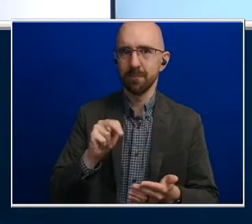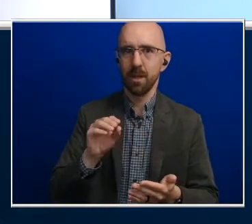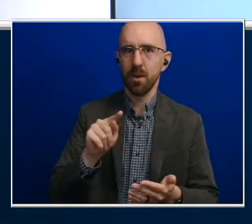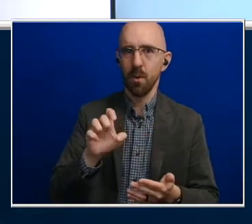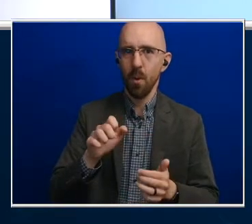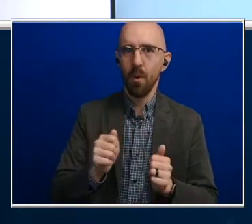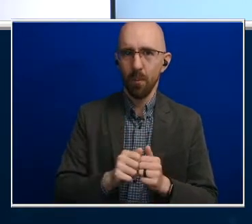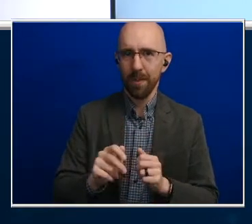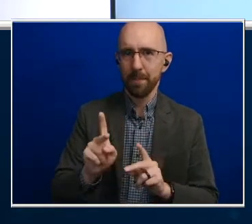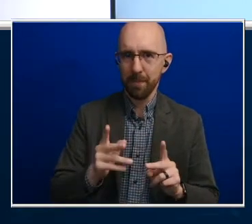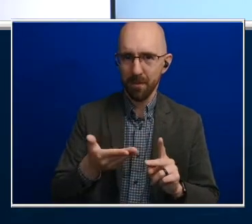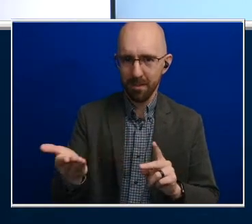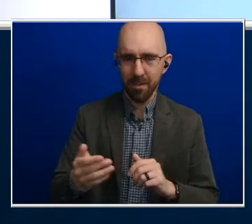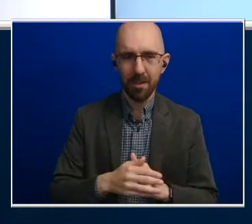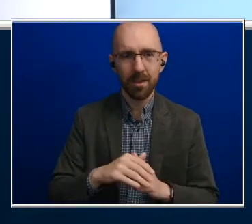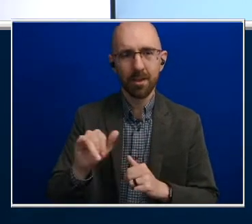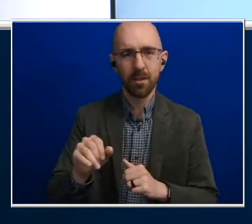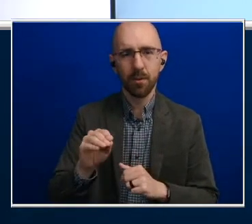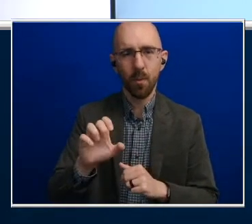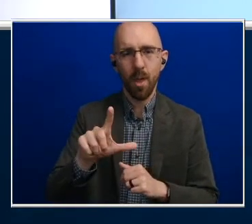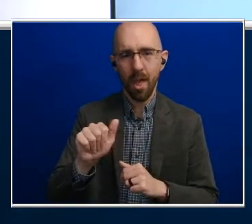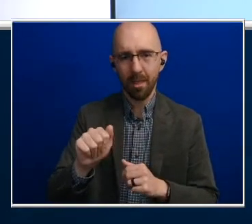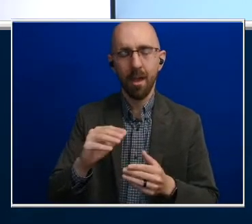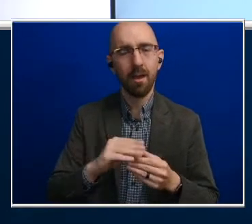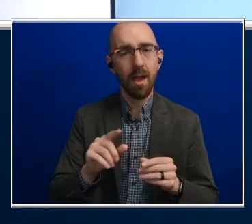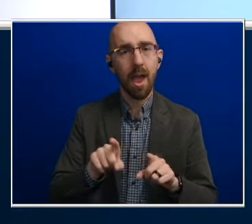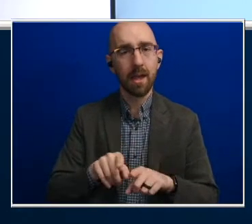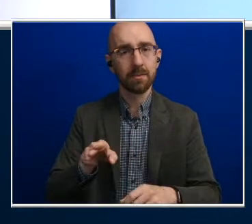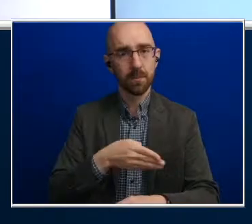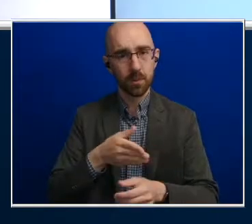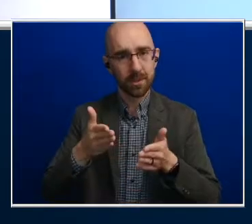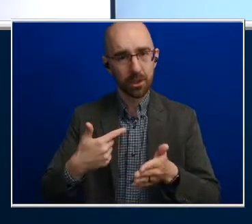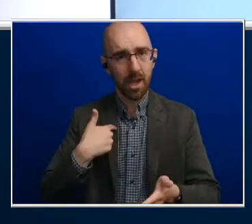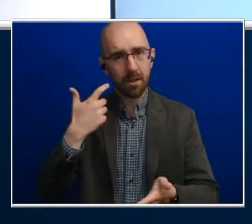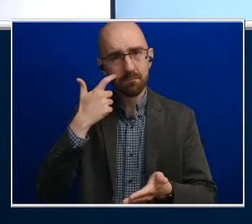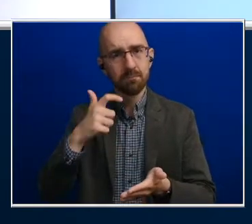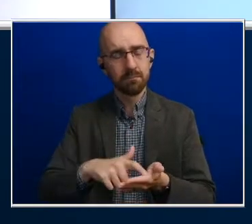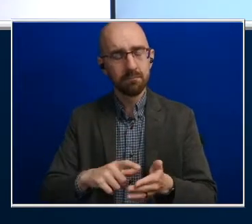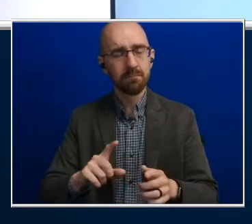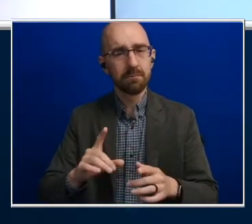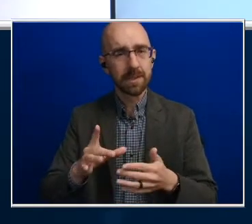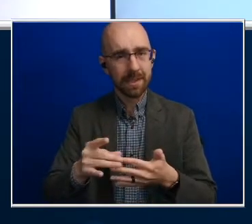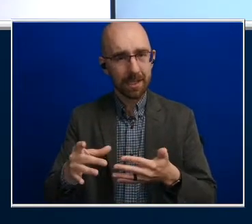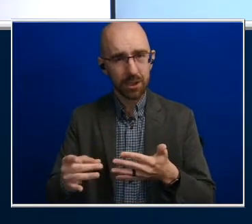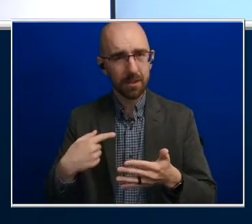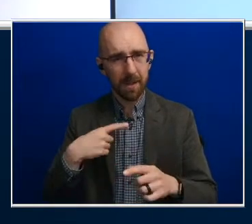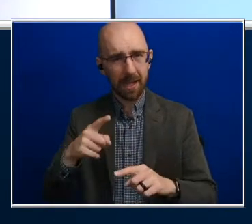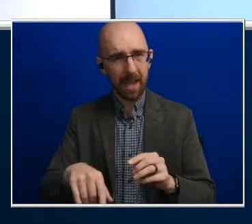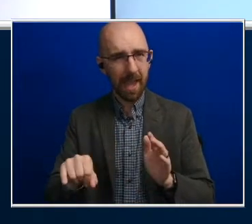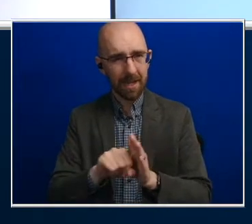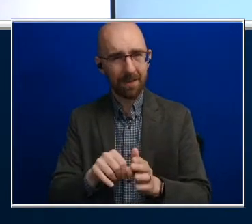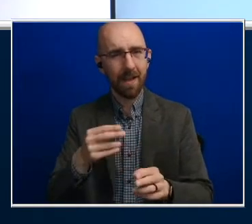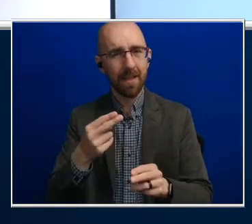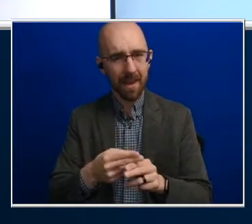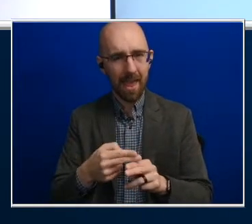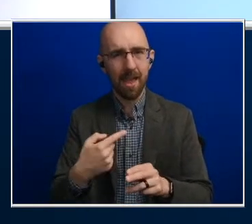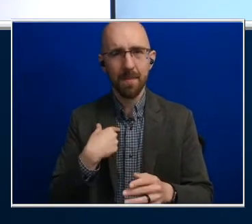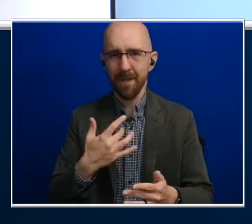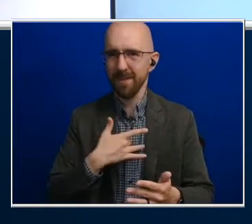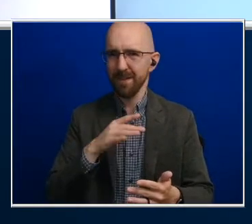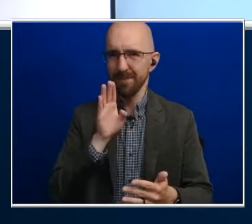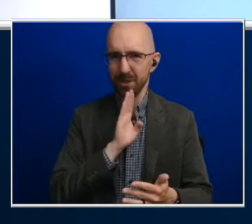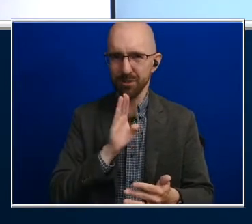Joellen McGranahan writes, as a musician, I recognize a selection, but if I can't identify the name, I get frustrated. That